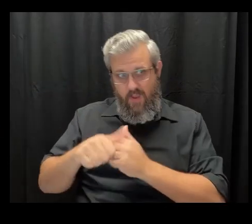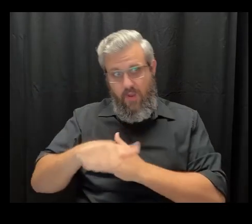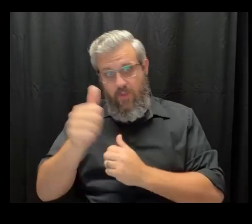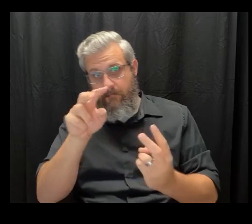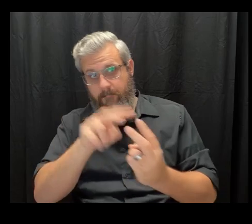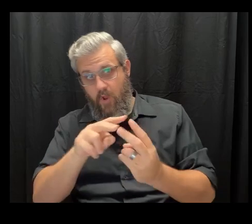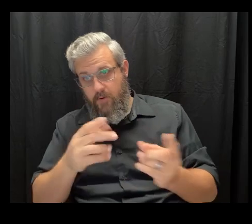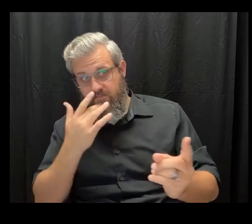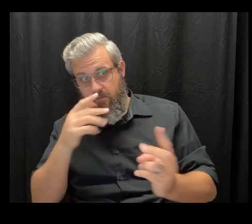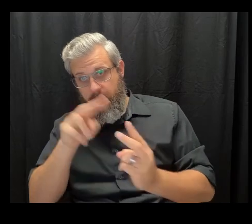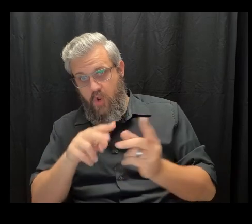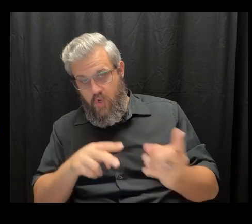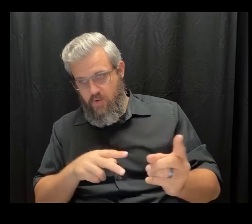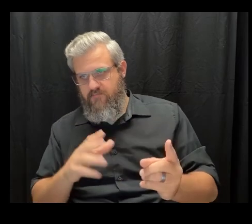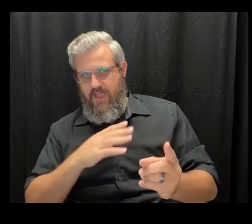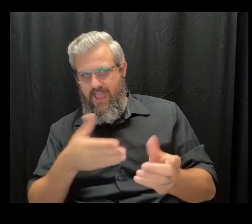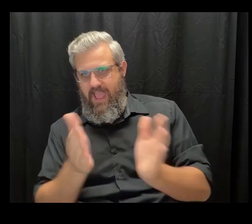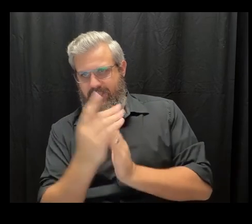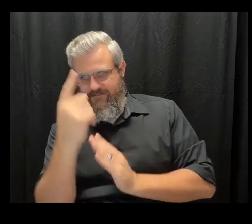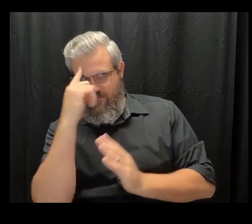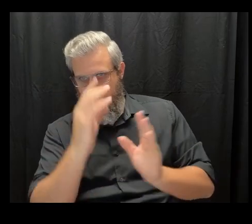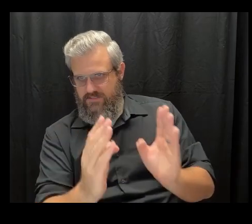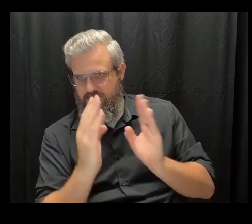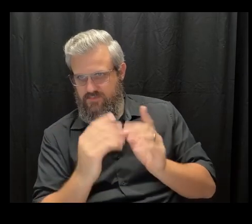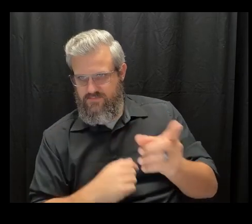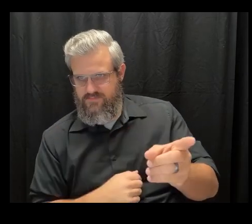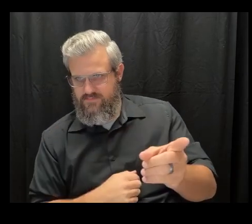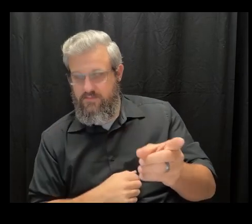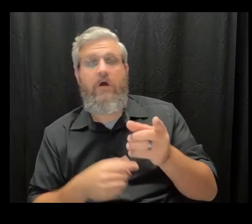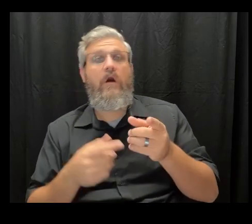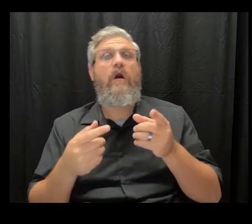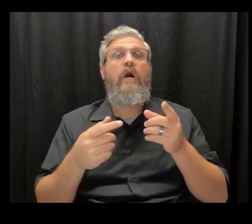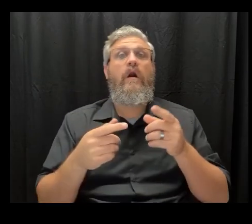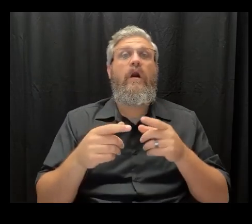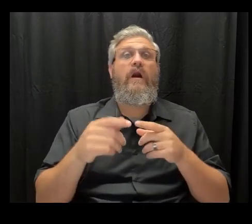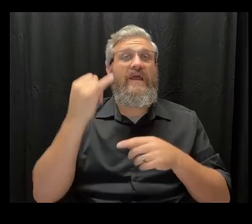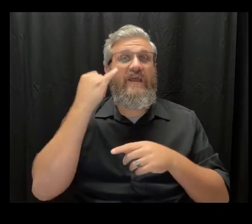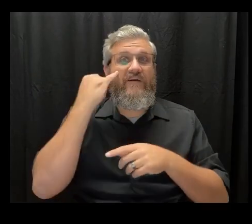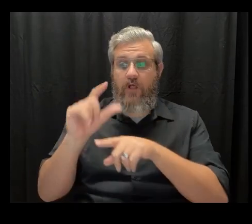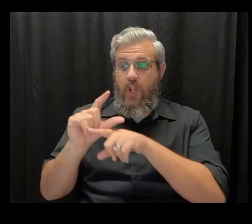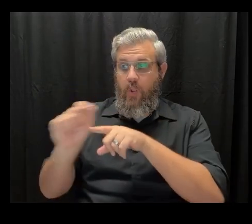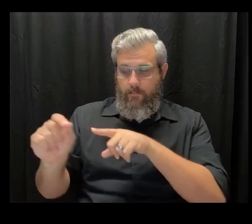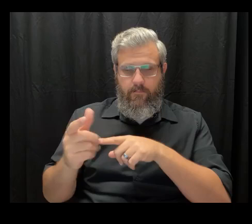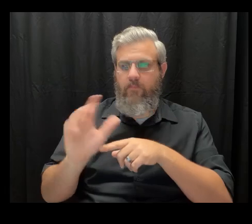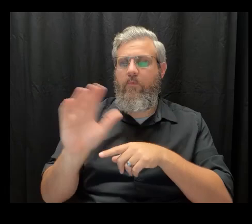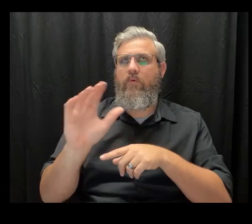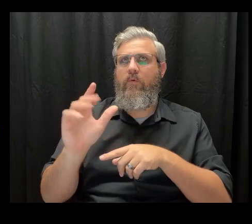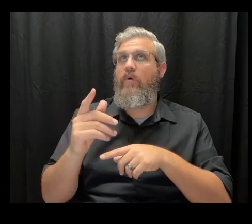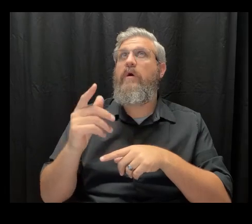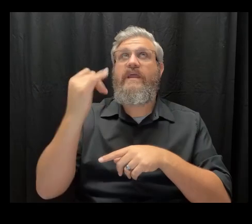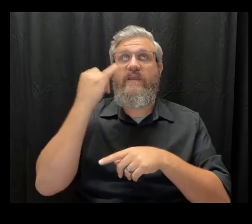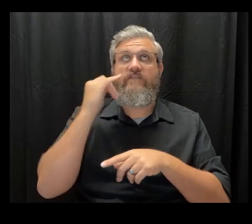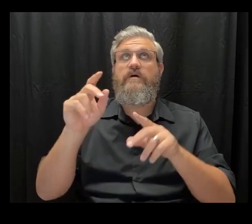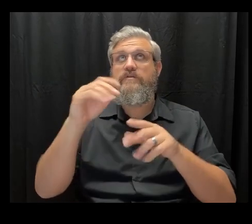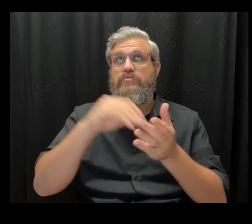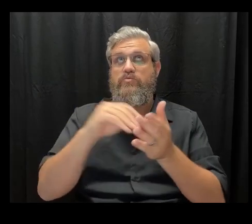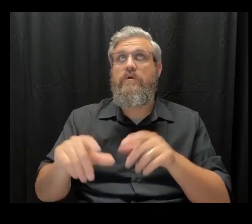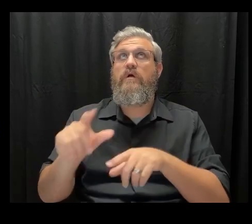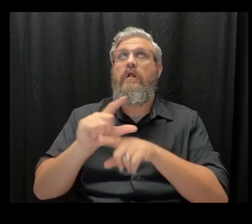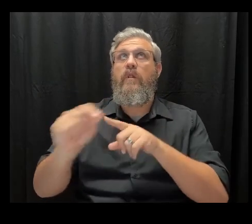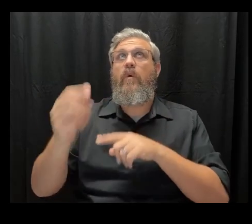A replacement behavior due to elopement or elopement due to the need to escape may include teaching a student